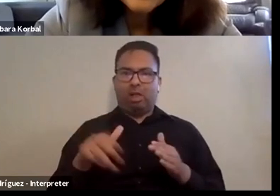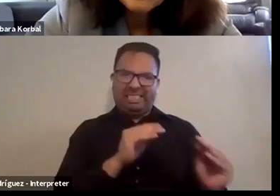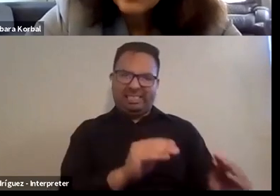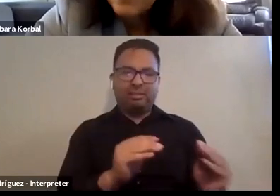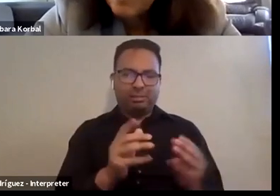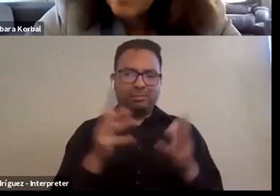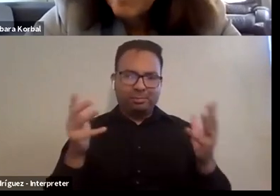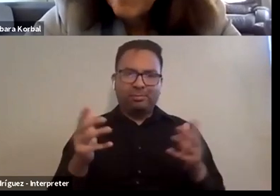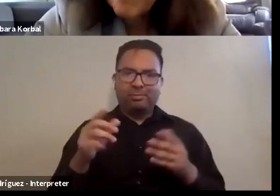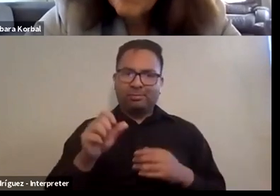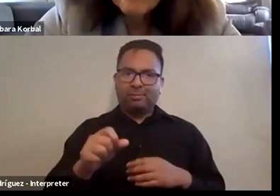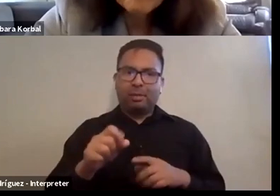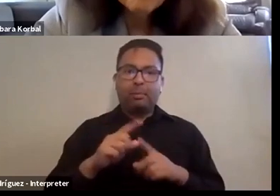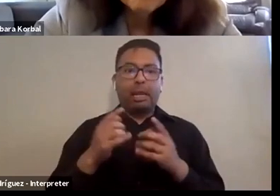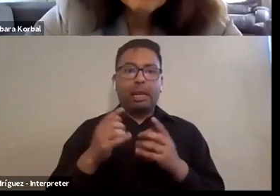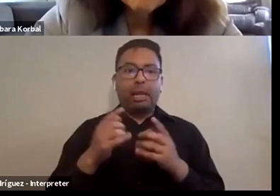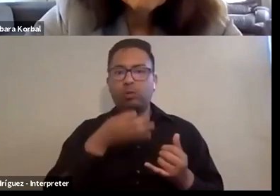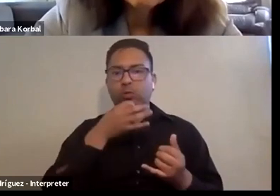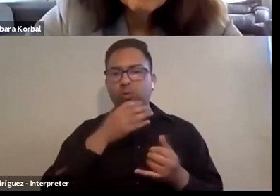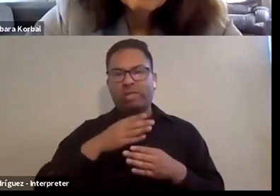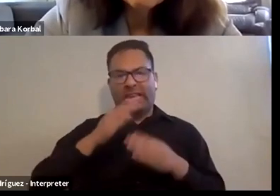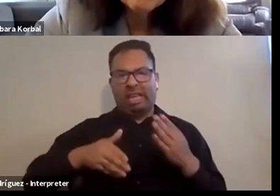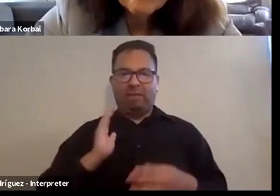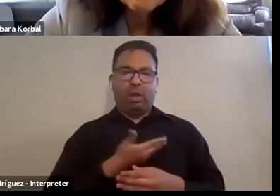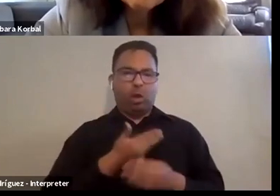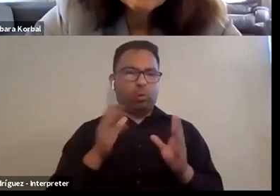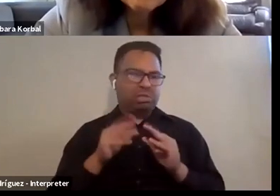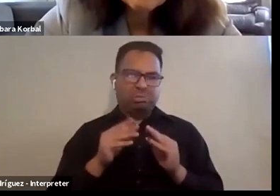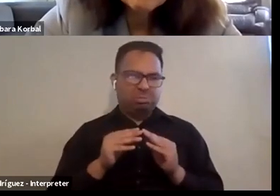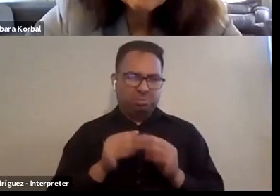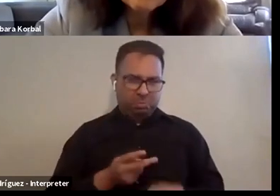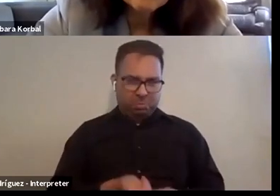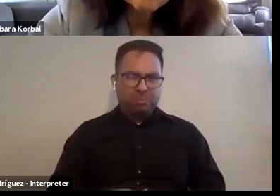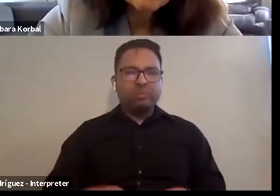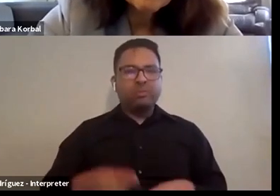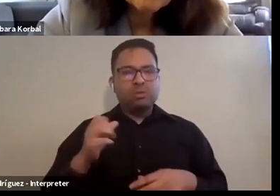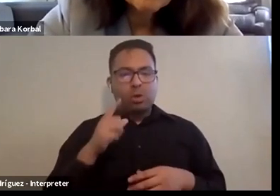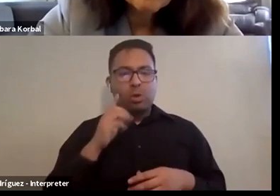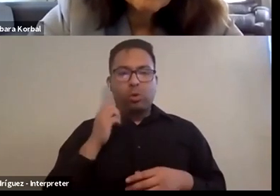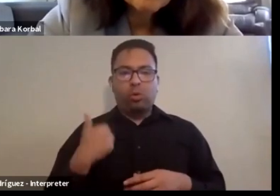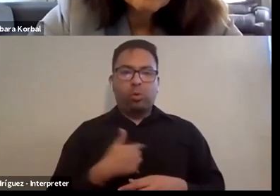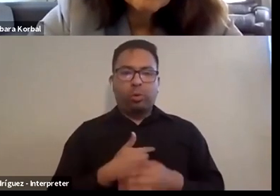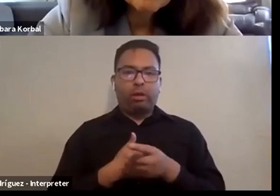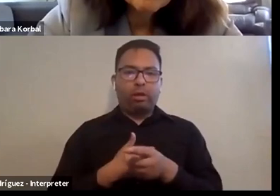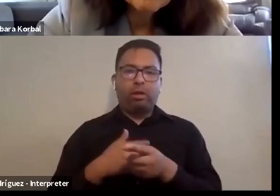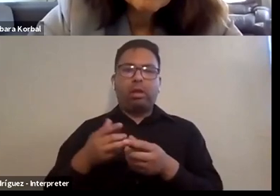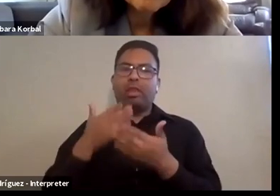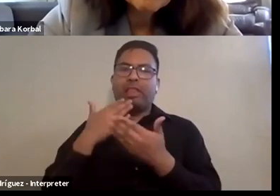on the end of our session. And I want to thank all of the panelists for their fine